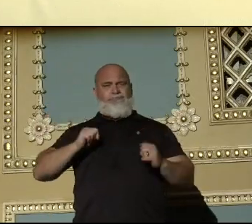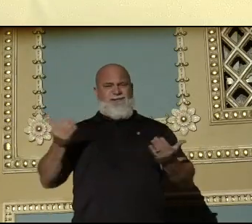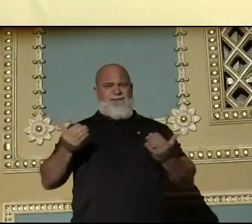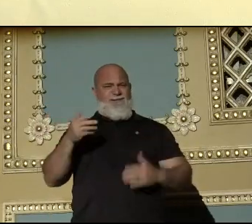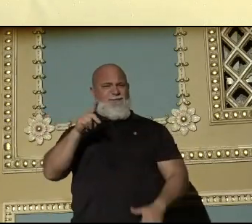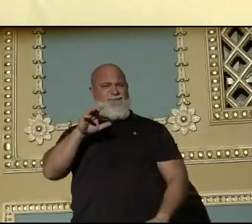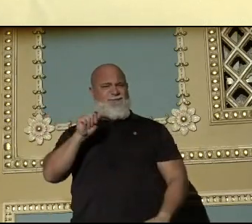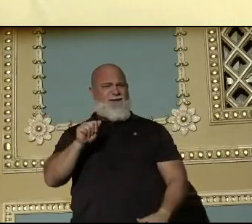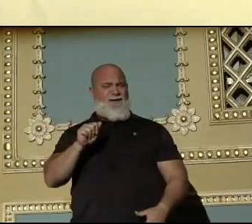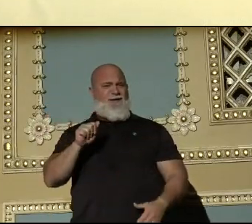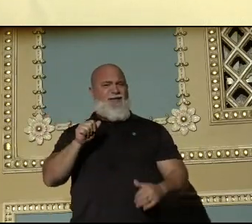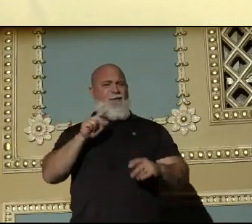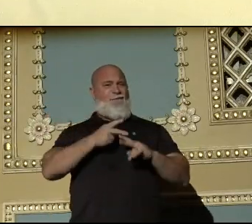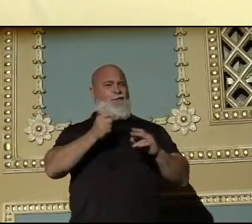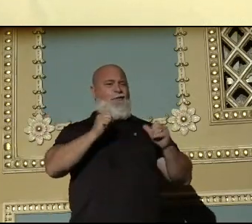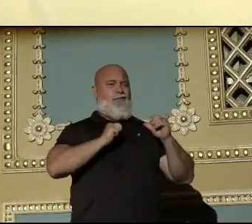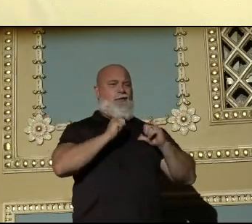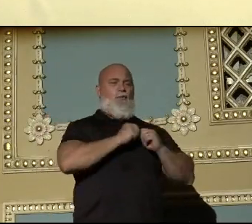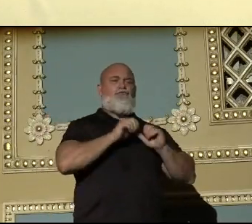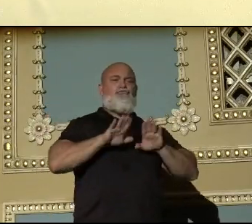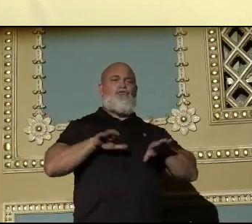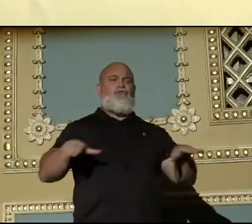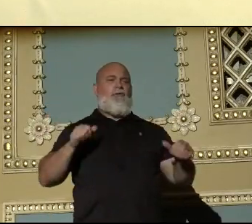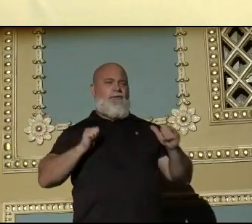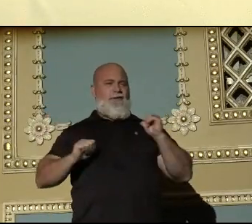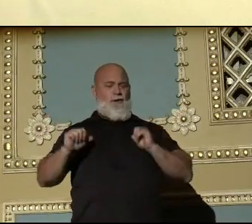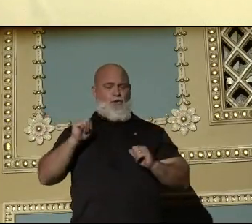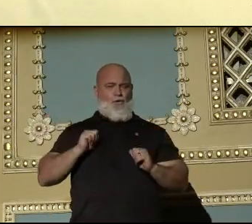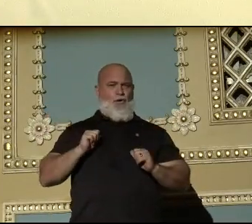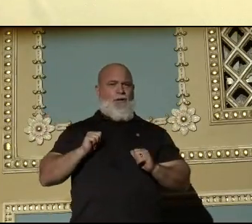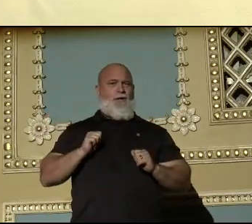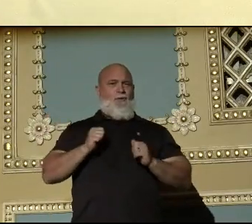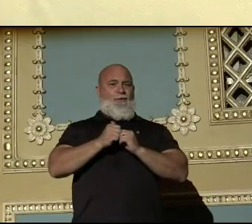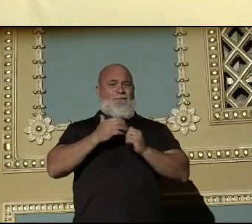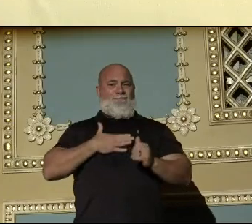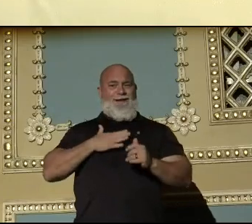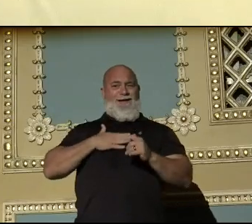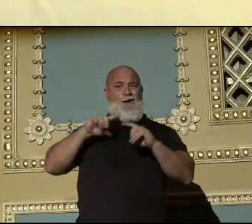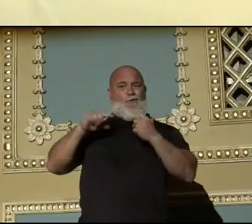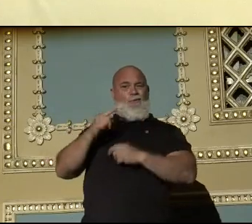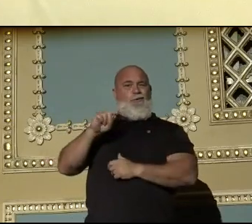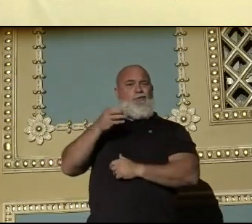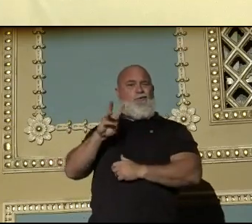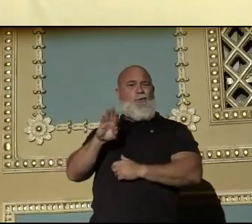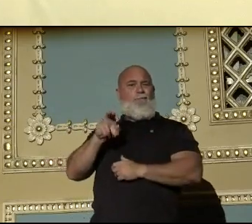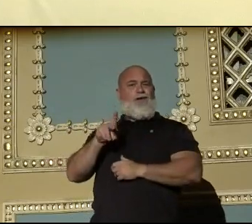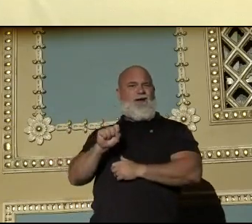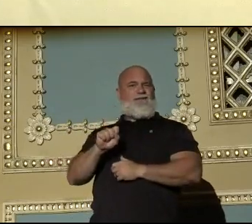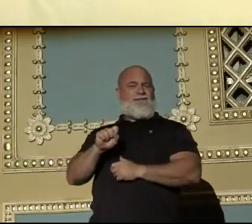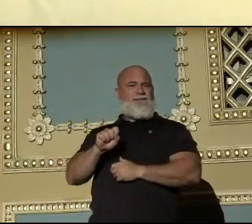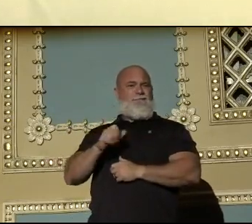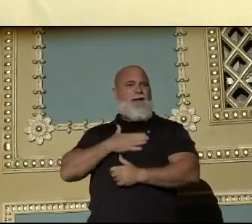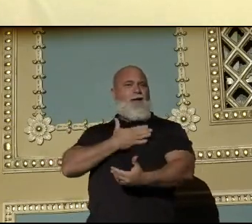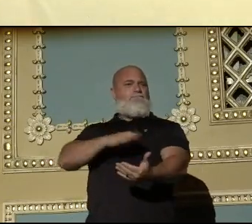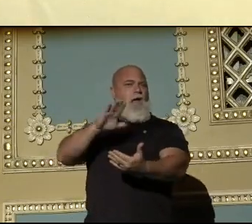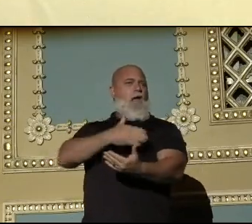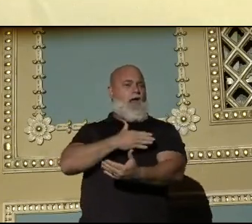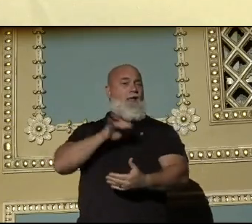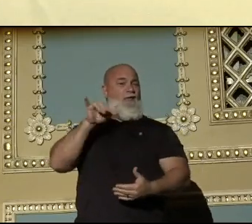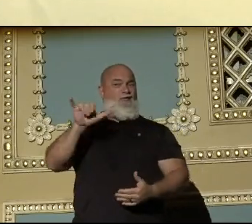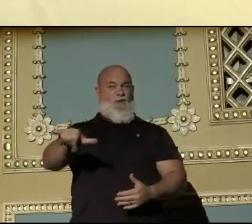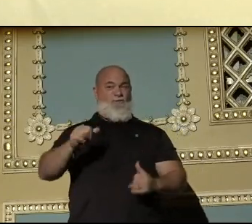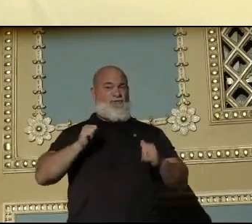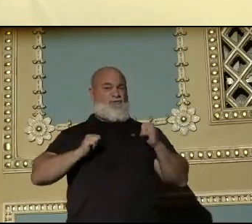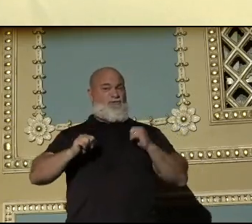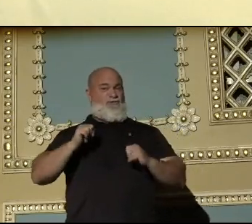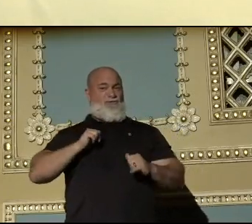theater shows with the Children's Theater, and then with my group, the Throwbacks. And without a doubt, those shows at the